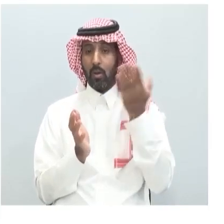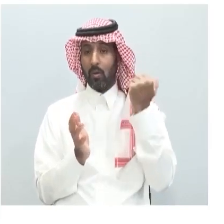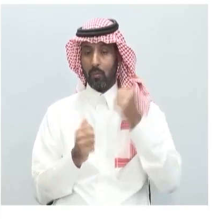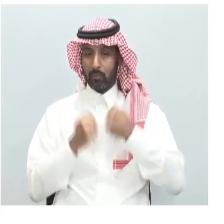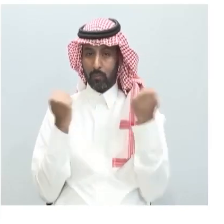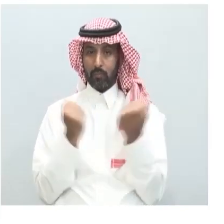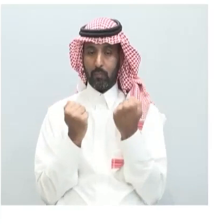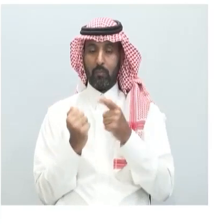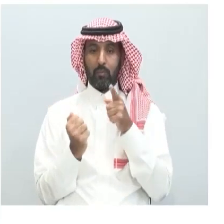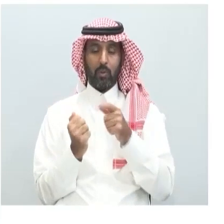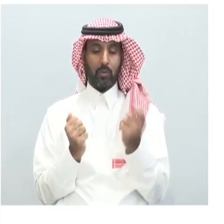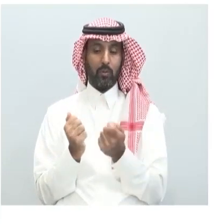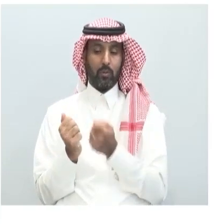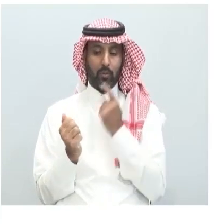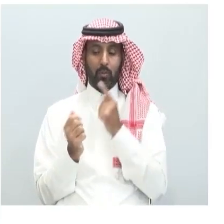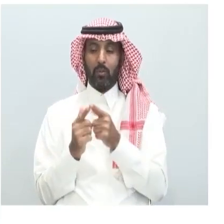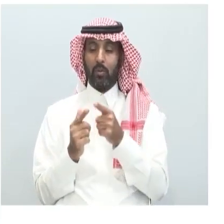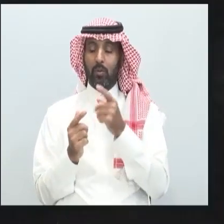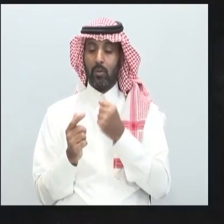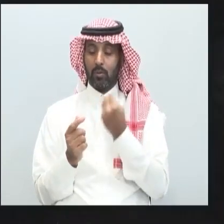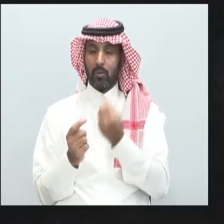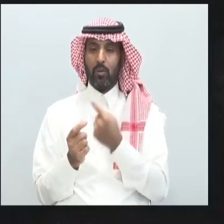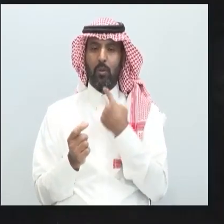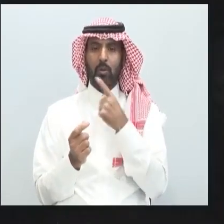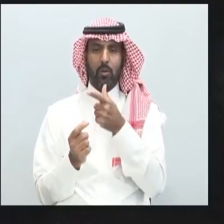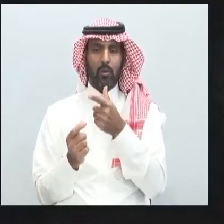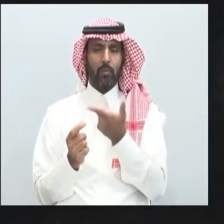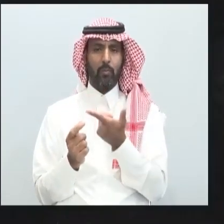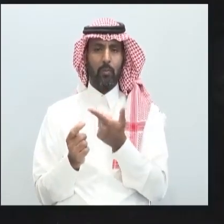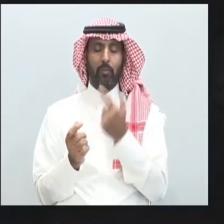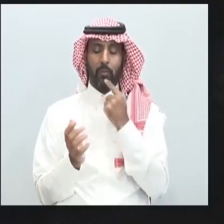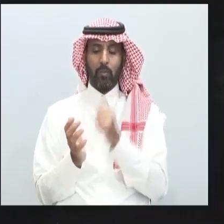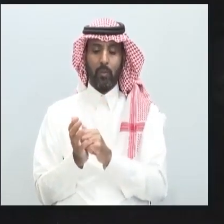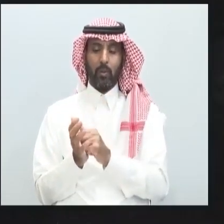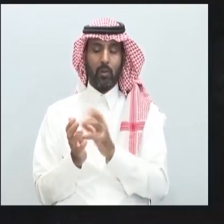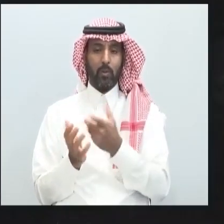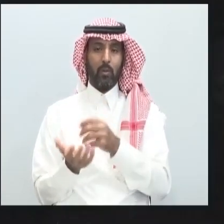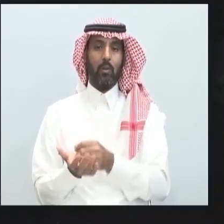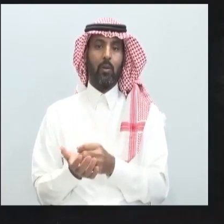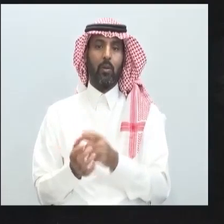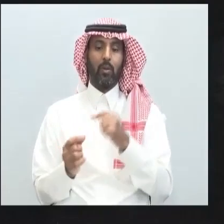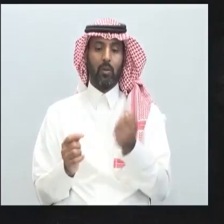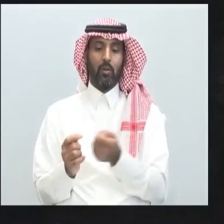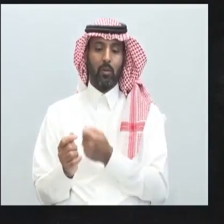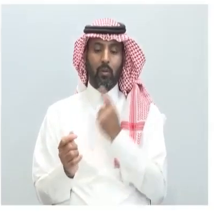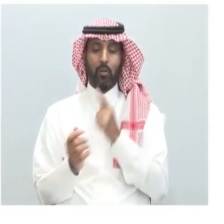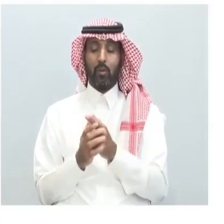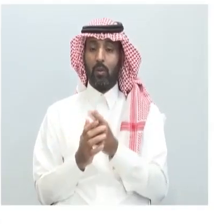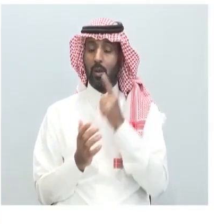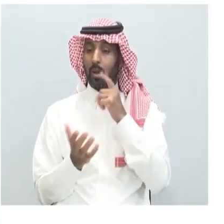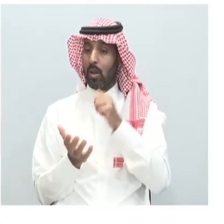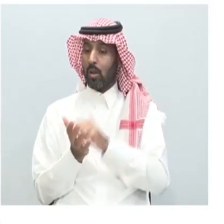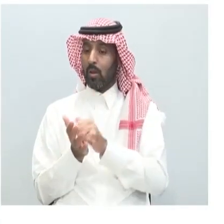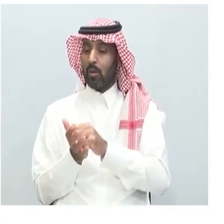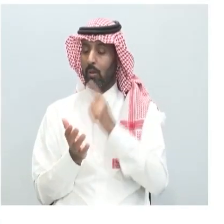exercise, to write your own quote, your own saying about a home. For example, we have written, home is where